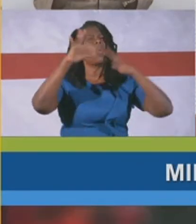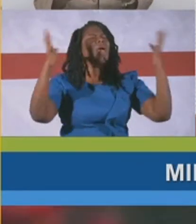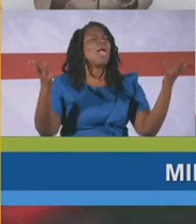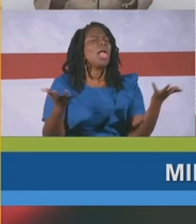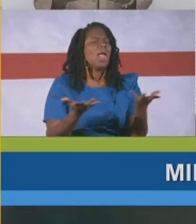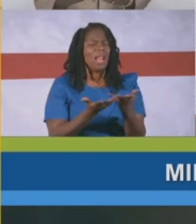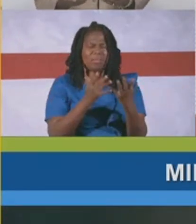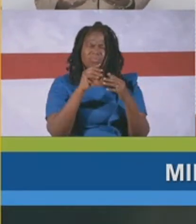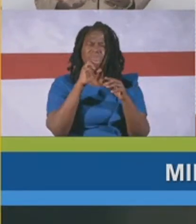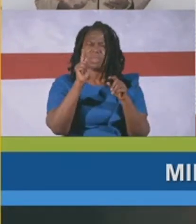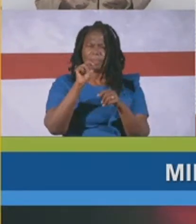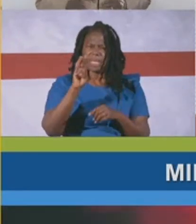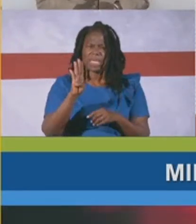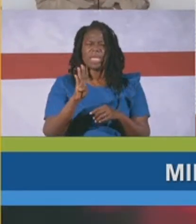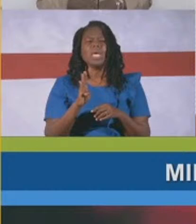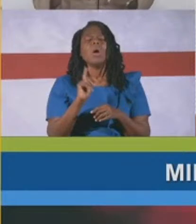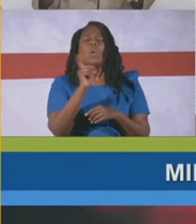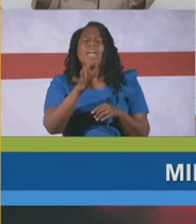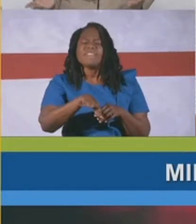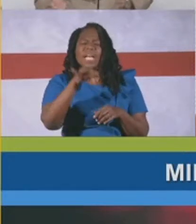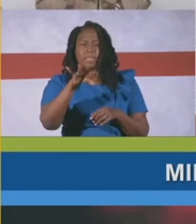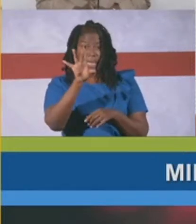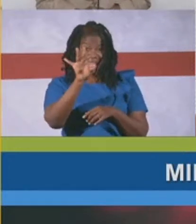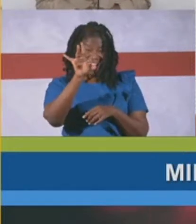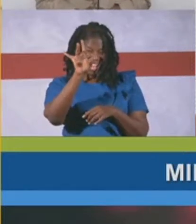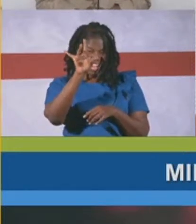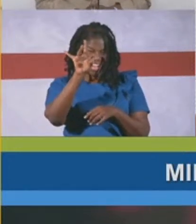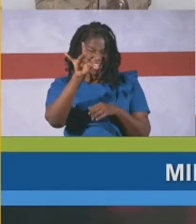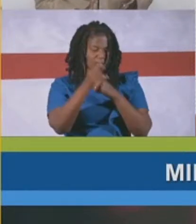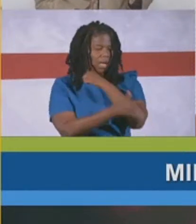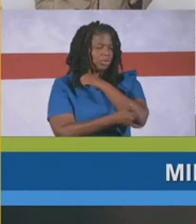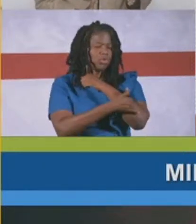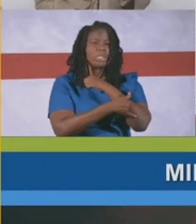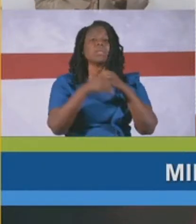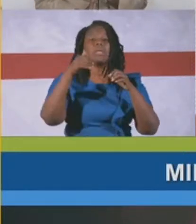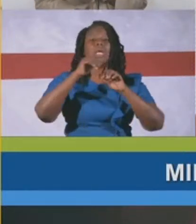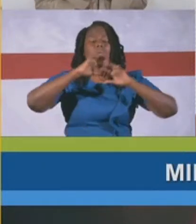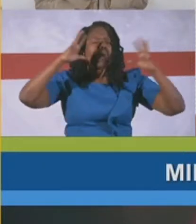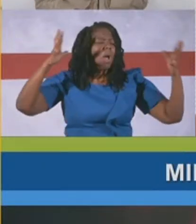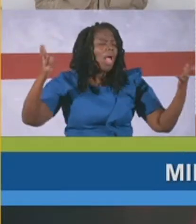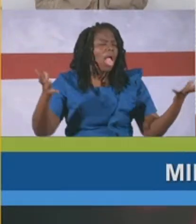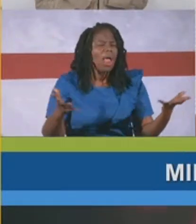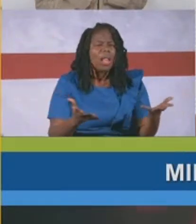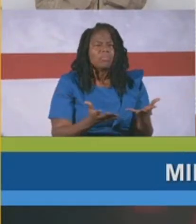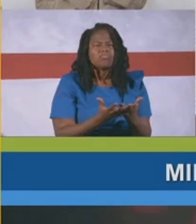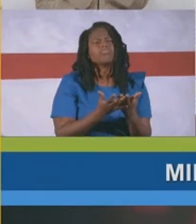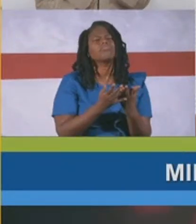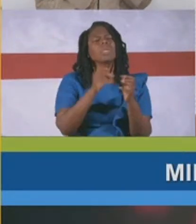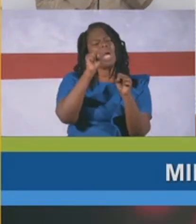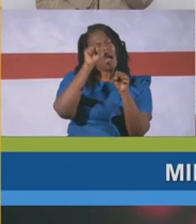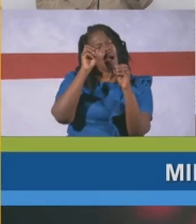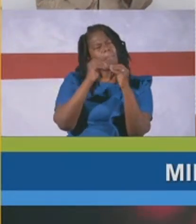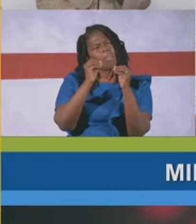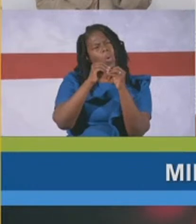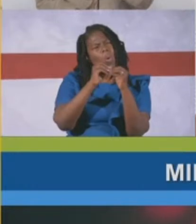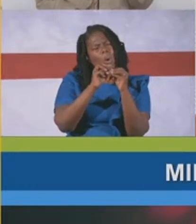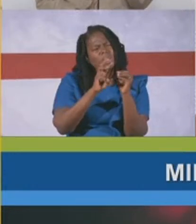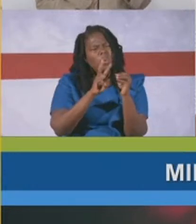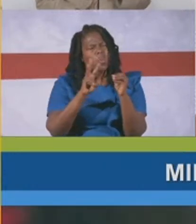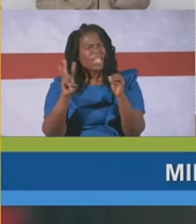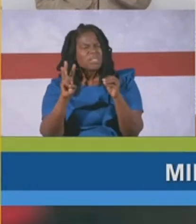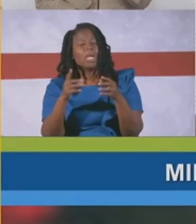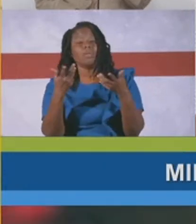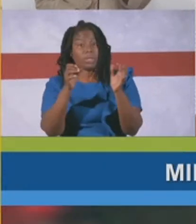in maybe 8 countries in the whole world. They are more in the Western Pacific countries like